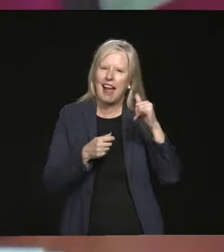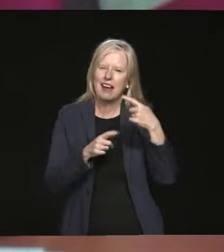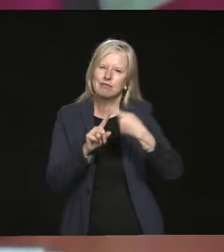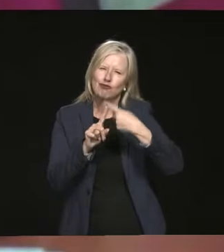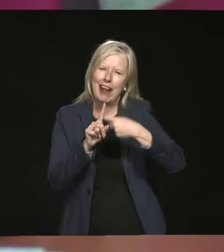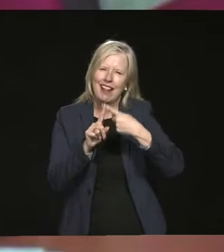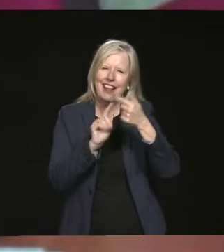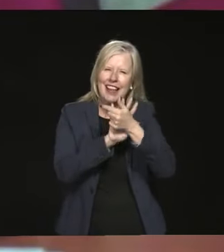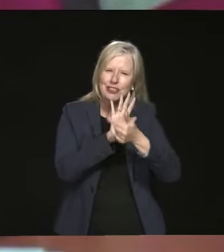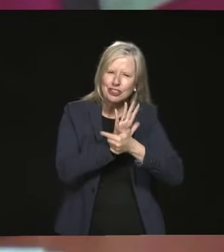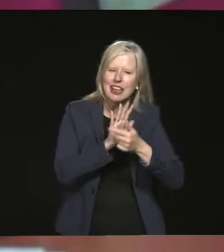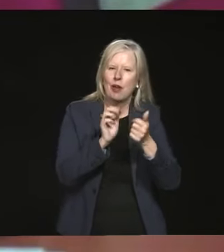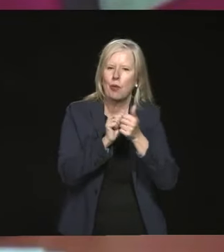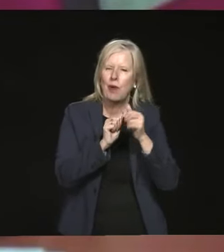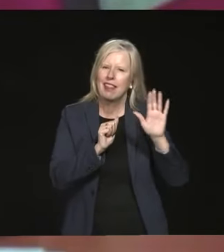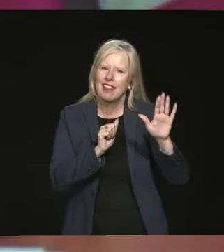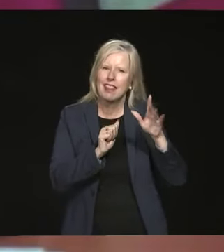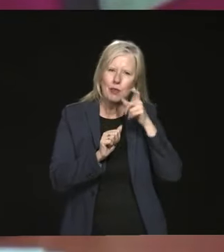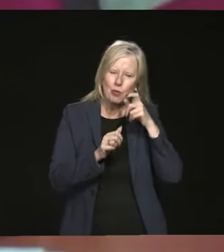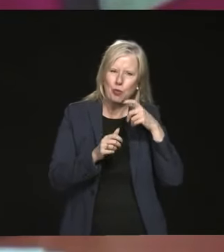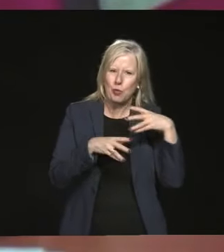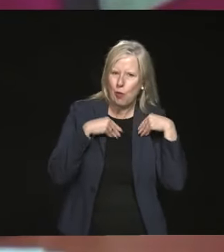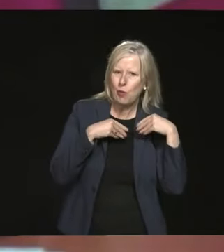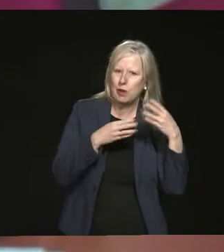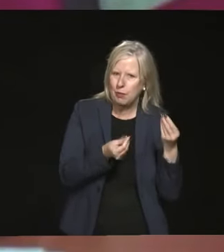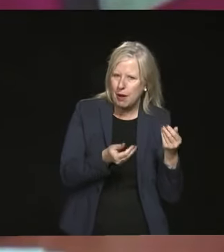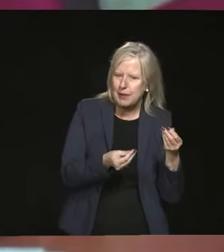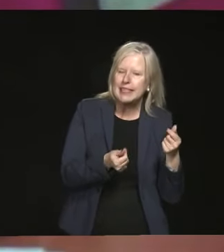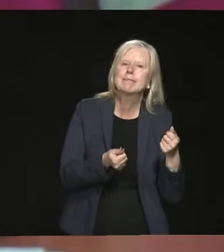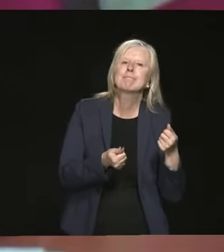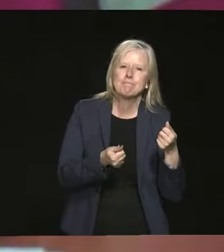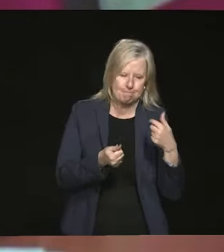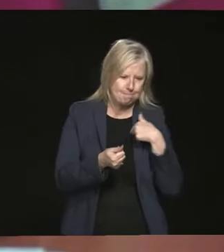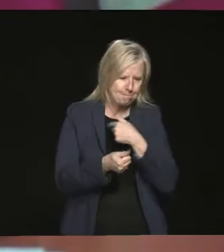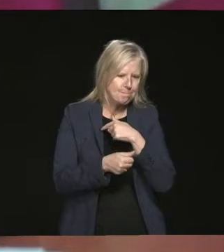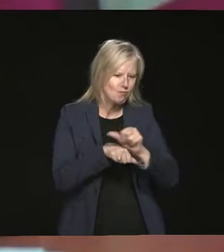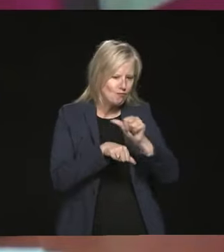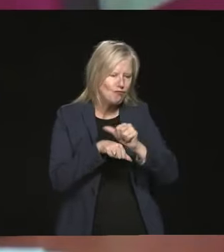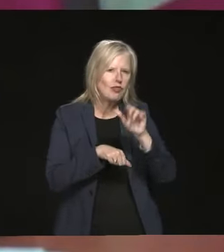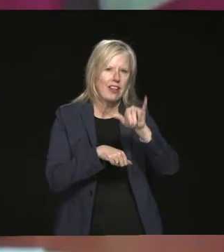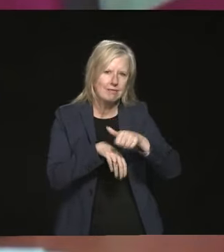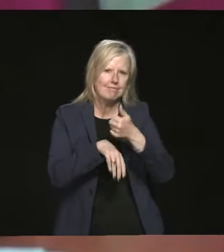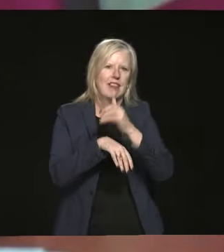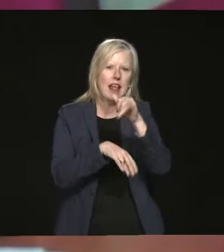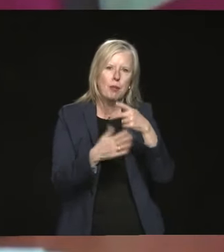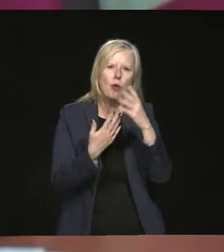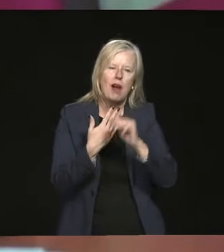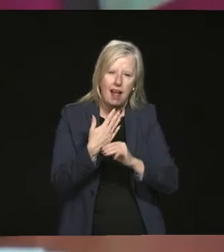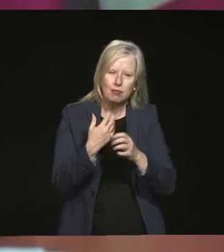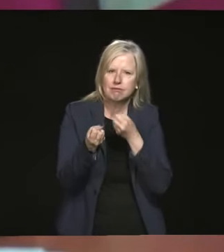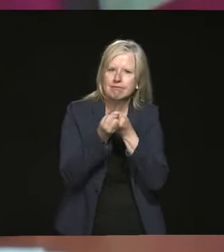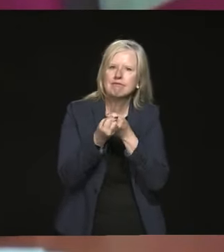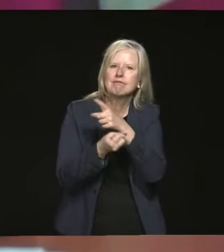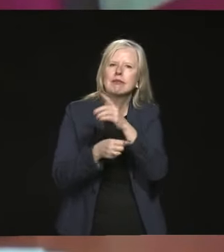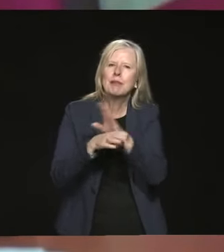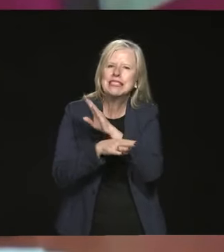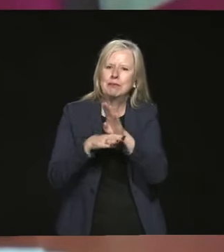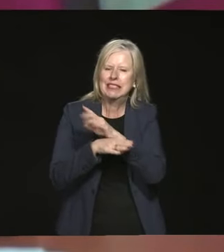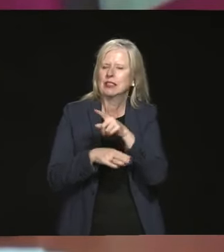cette proposition pour accroître le soutien aux entreprises durement touchées et nous espérons avoir plus à dire à ce